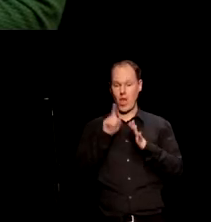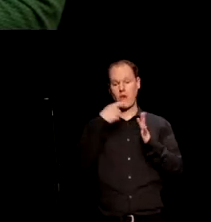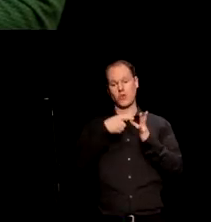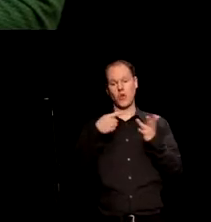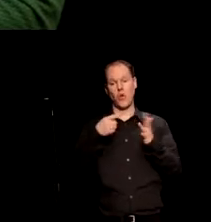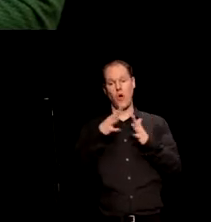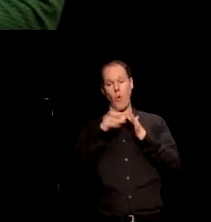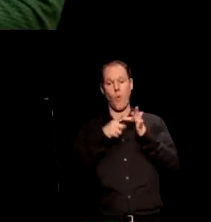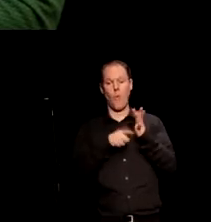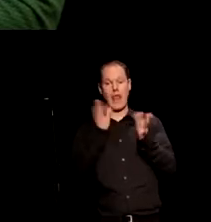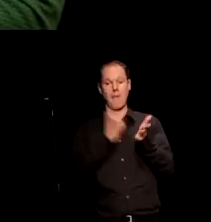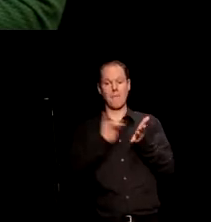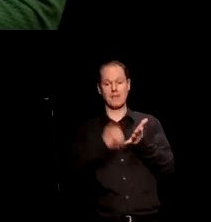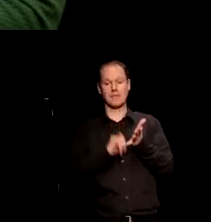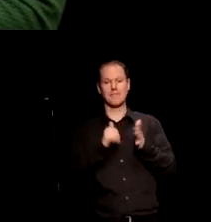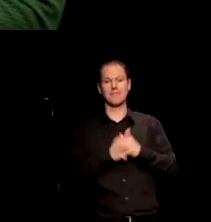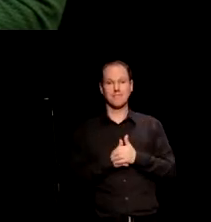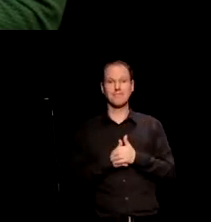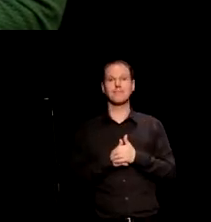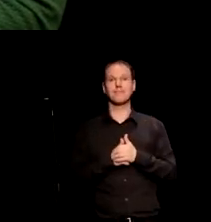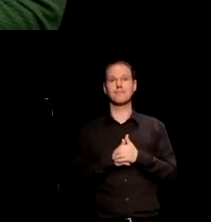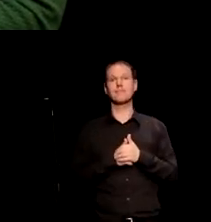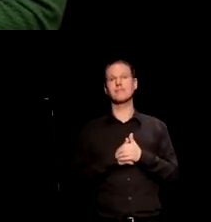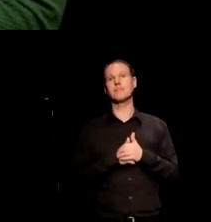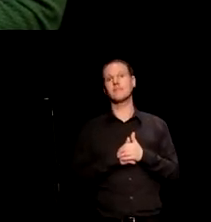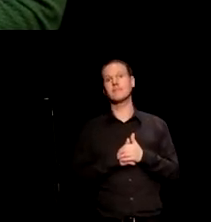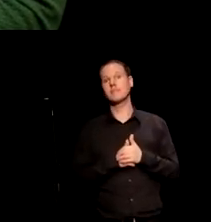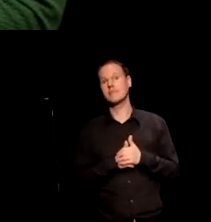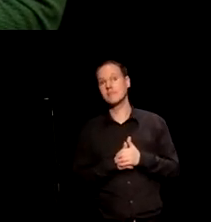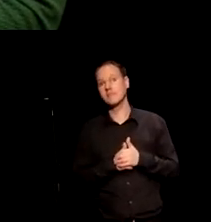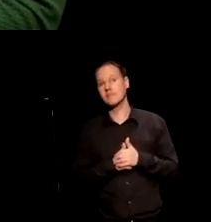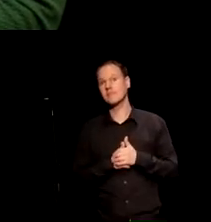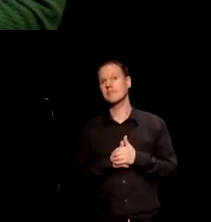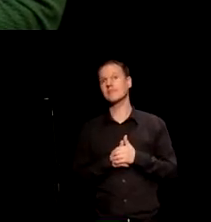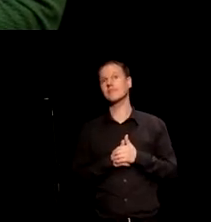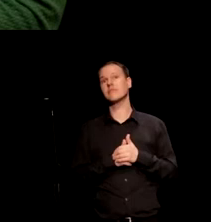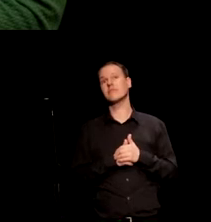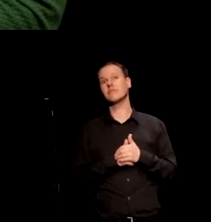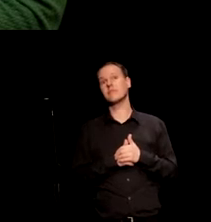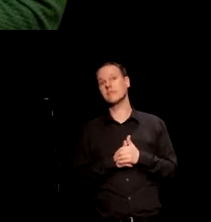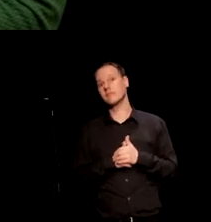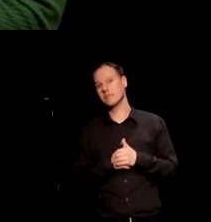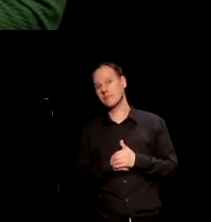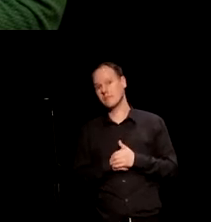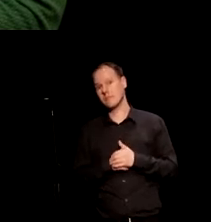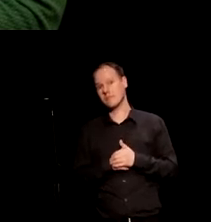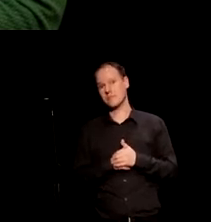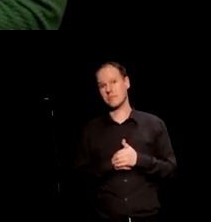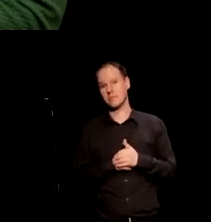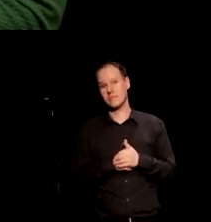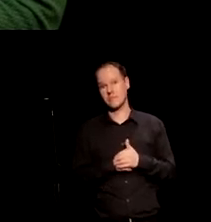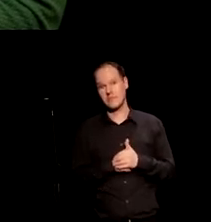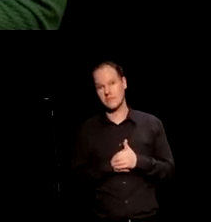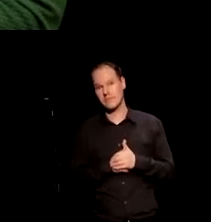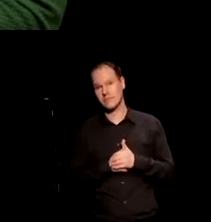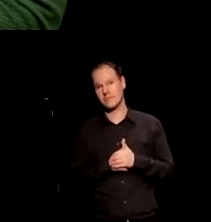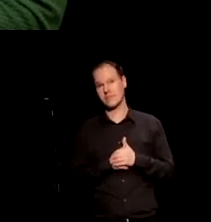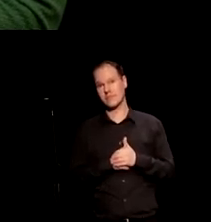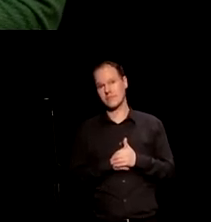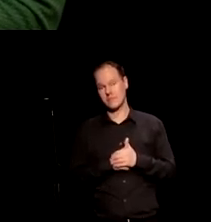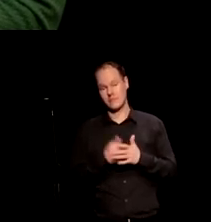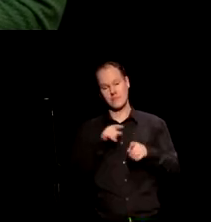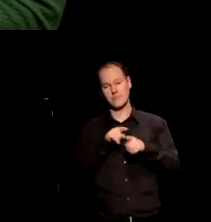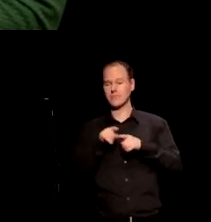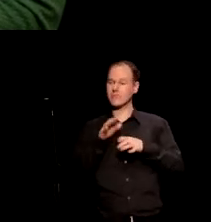Thank you very much. Joe Williams, I've chosen for the past 20 years or so to actually engage actively